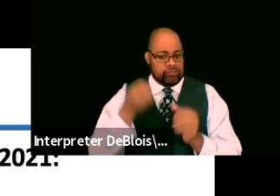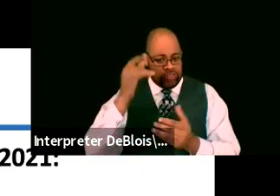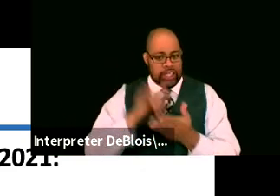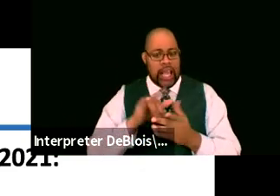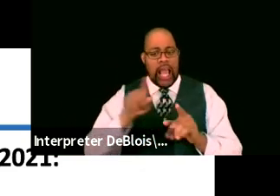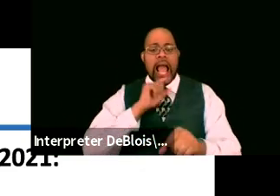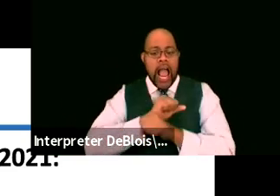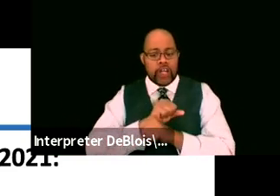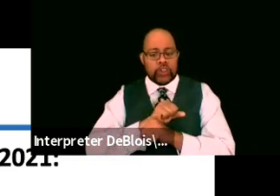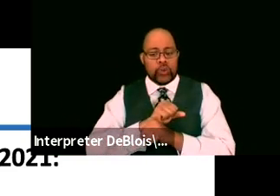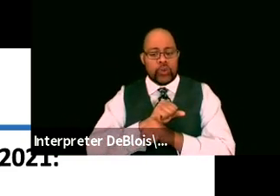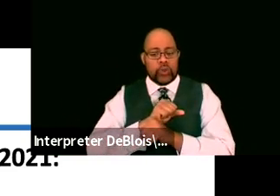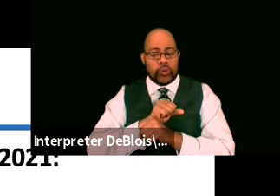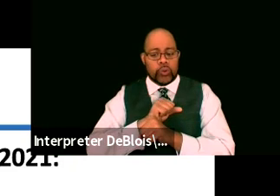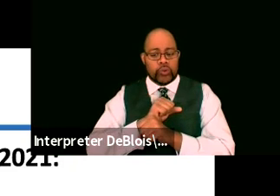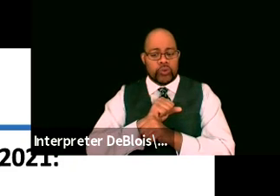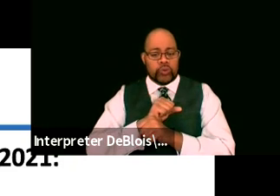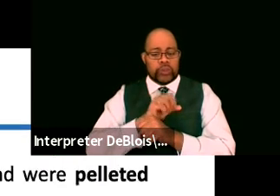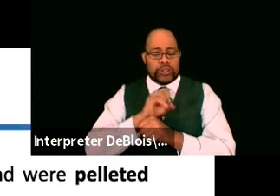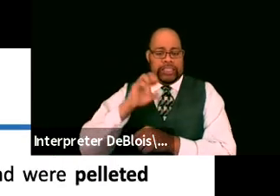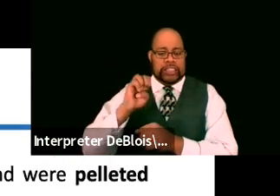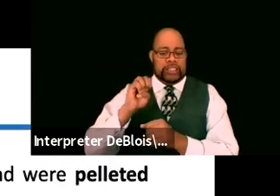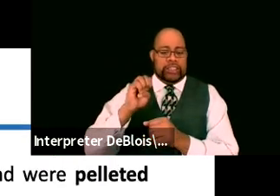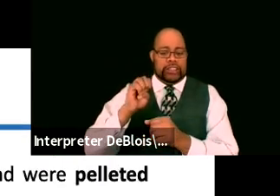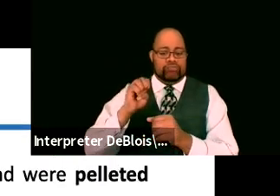actual species identity of them.